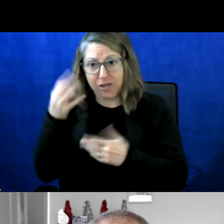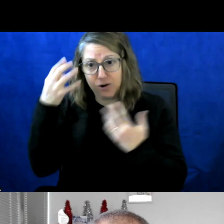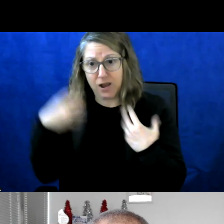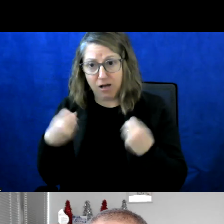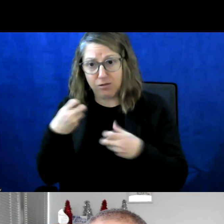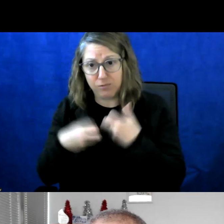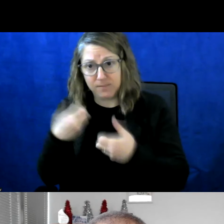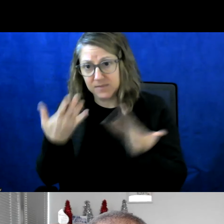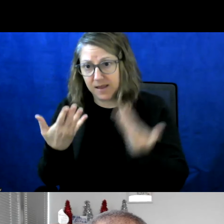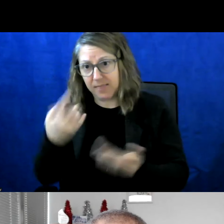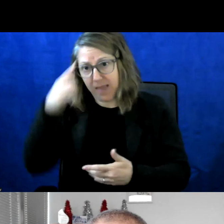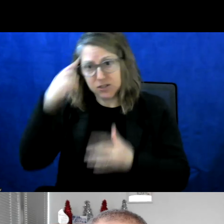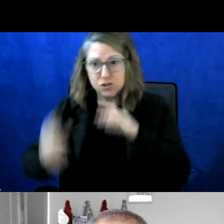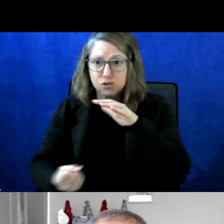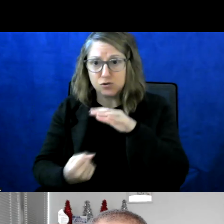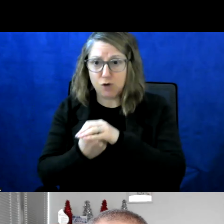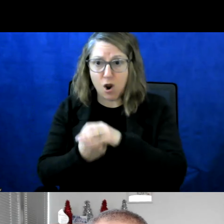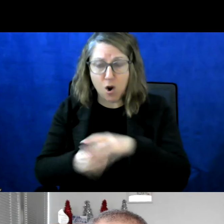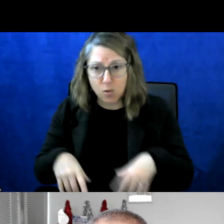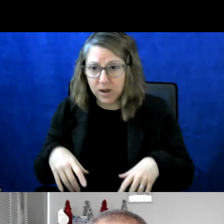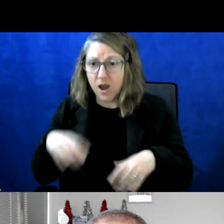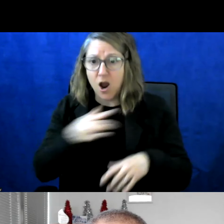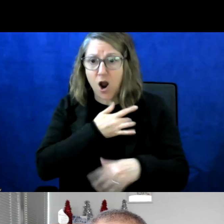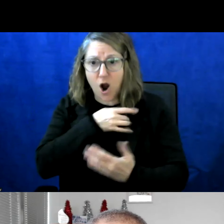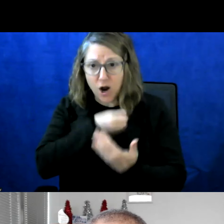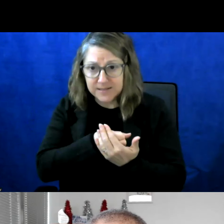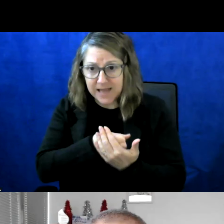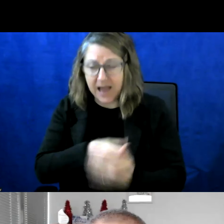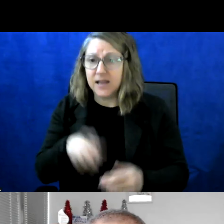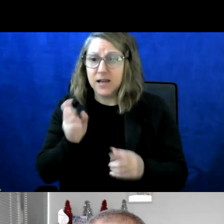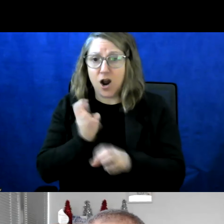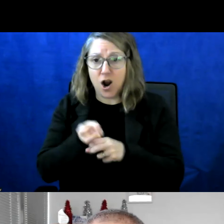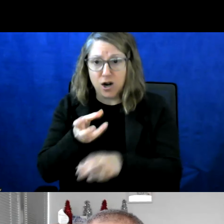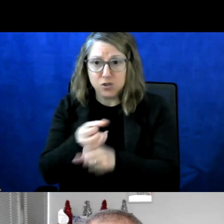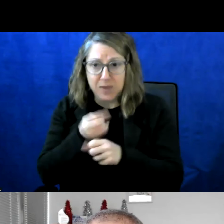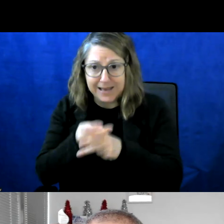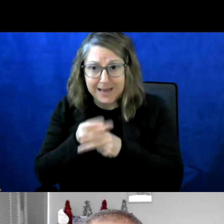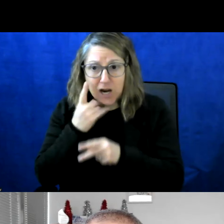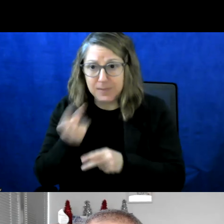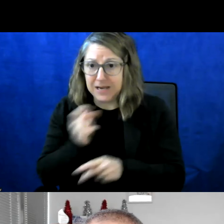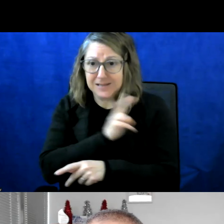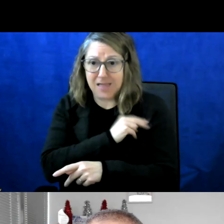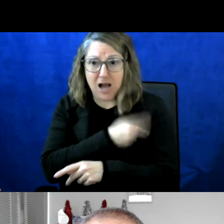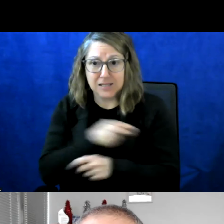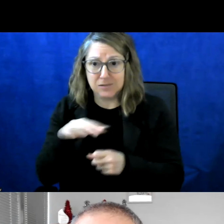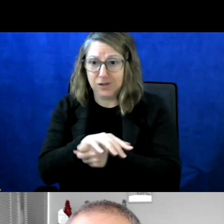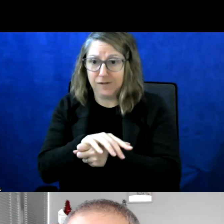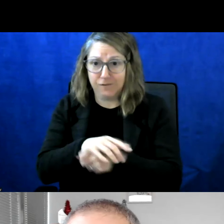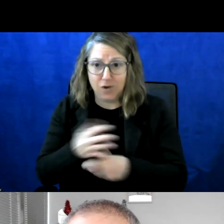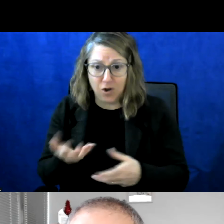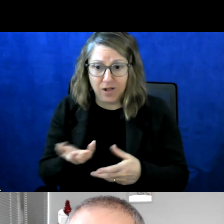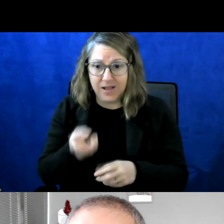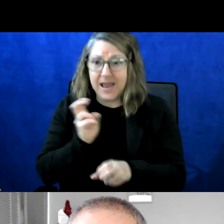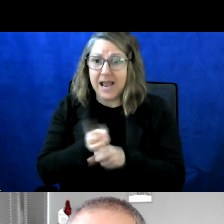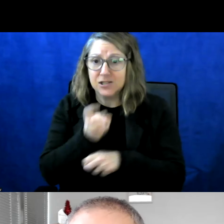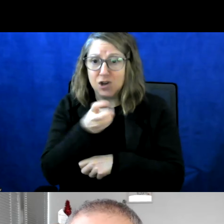be a stroke, a heart attack. It becomes very difficult because their capacity is full. It's hard to transfer